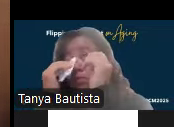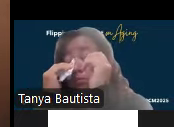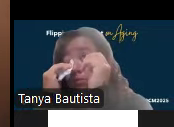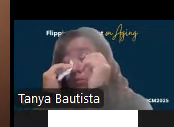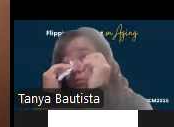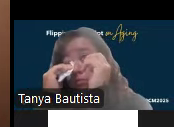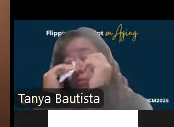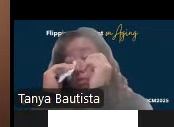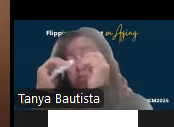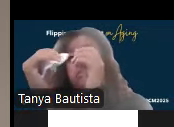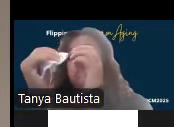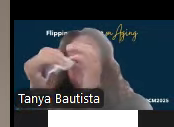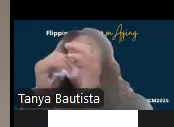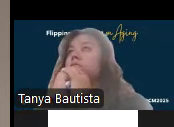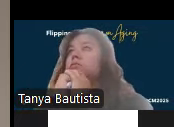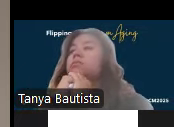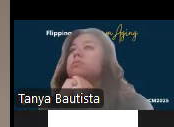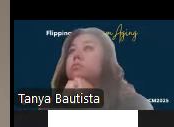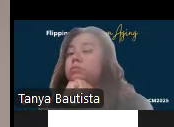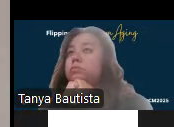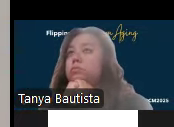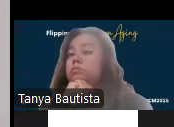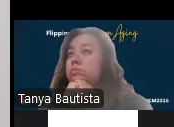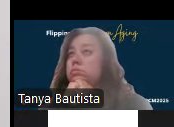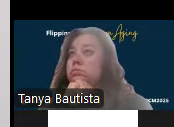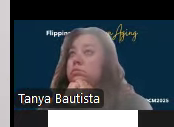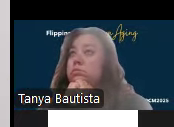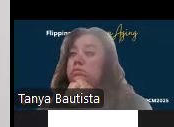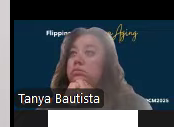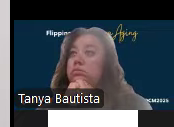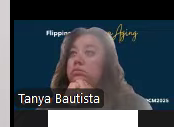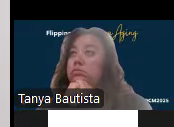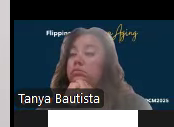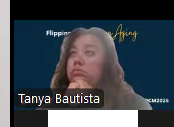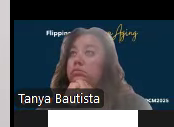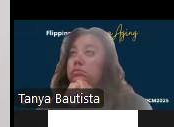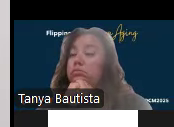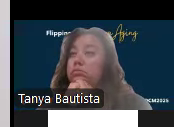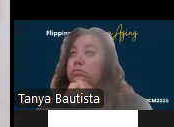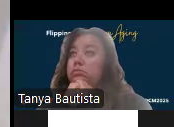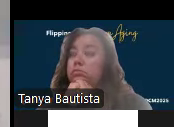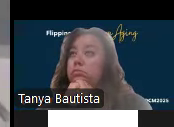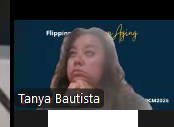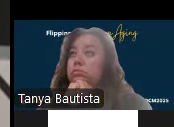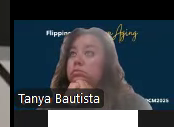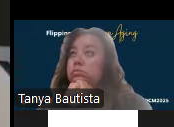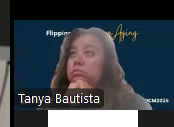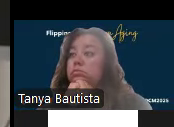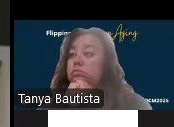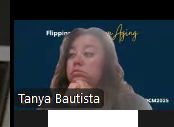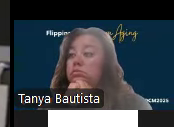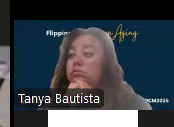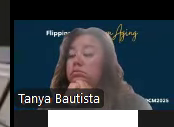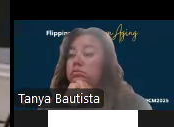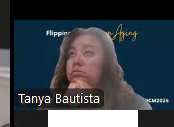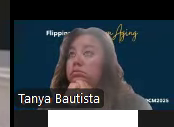help primary care physicians detect and understand dementia in their patients. It was really